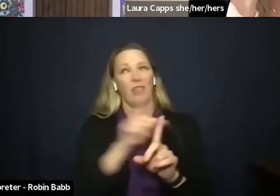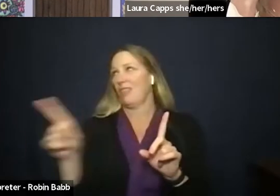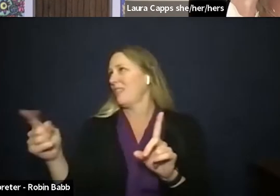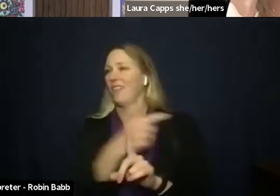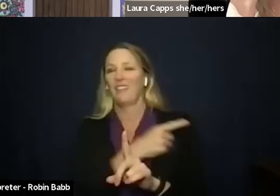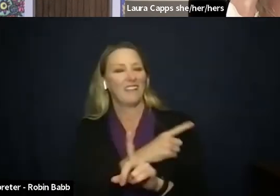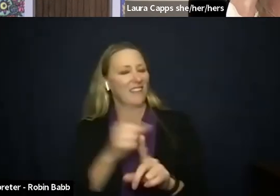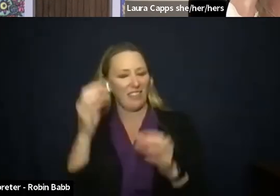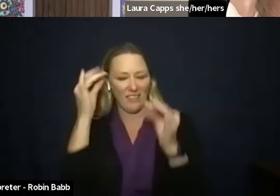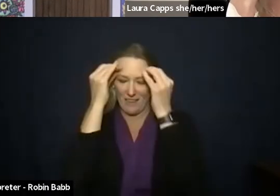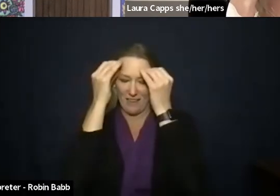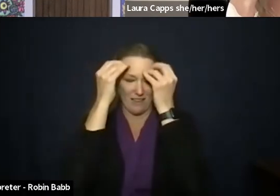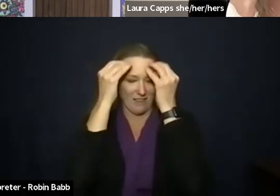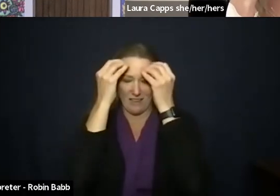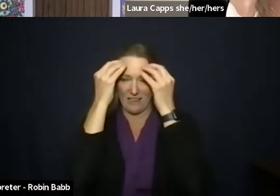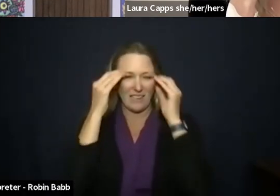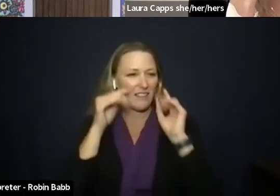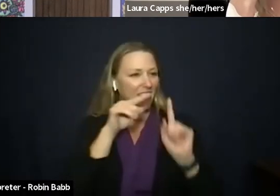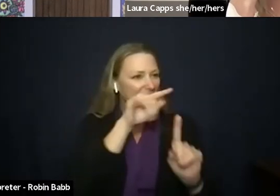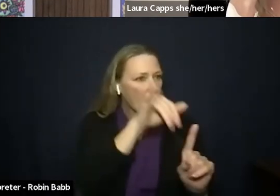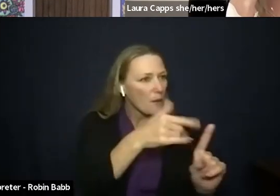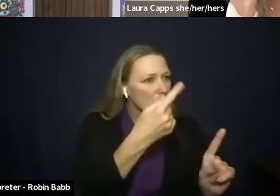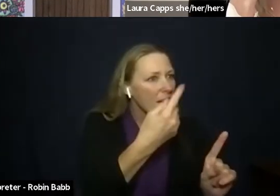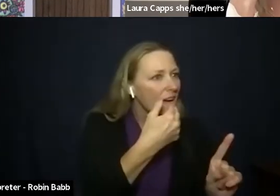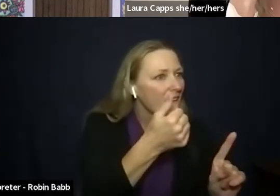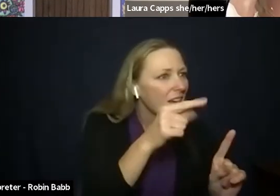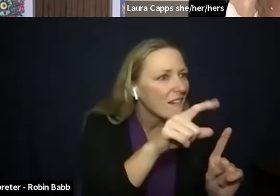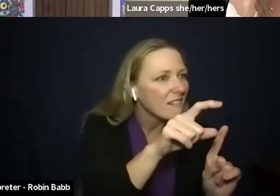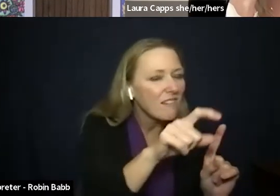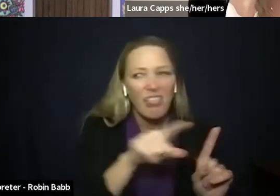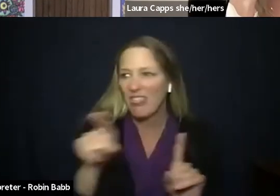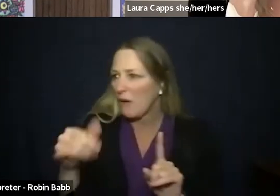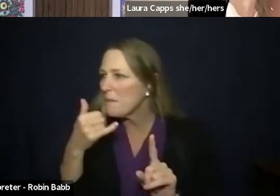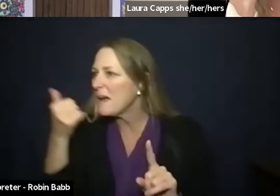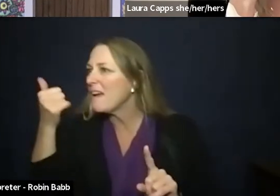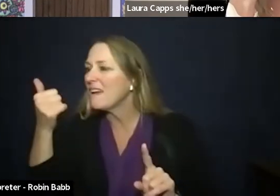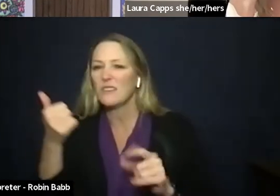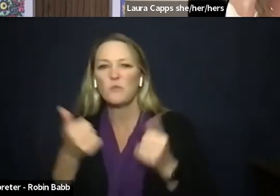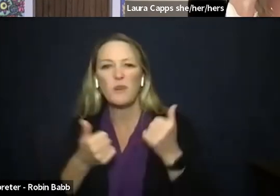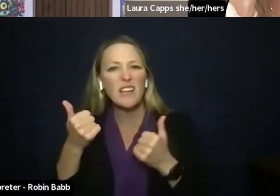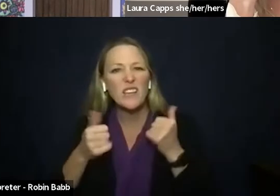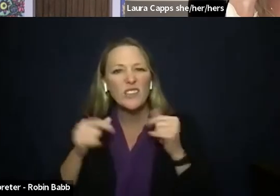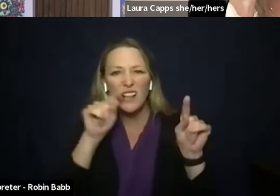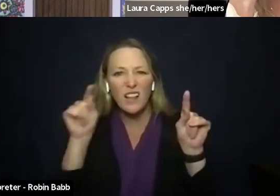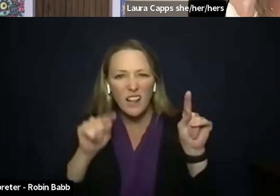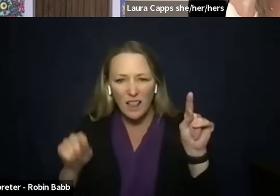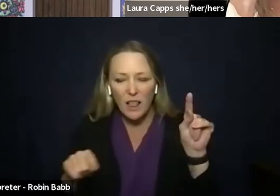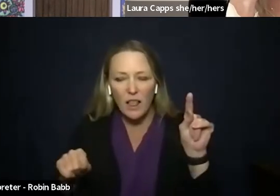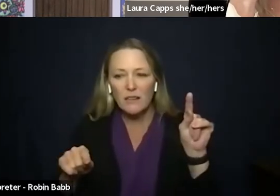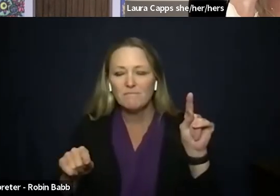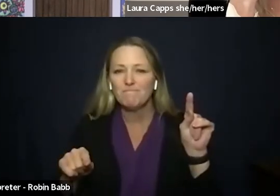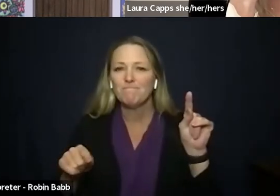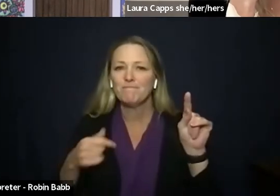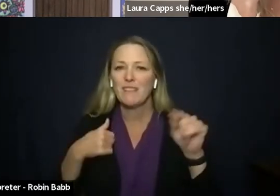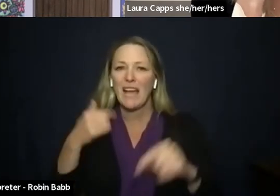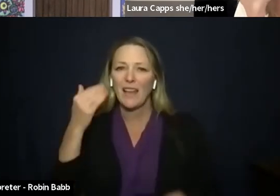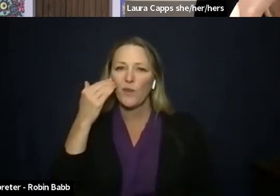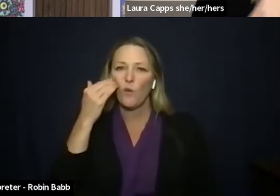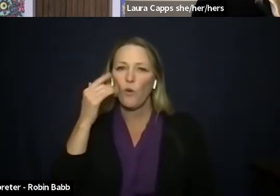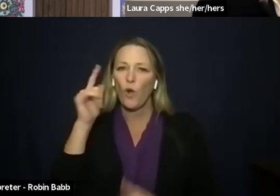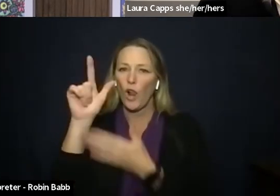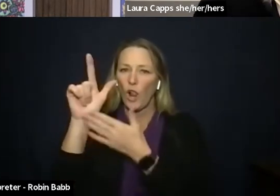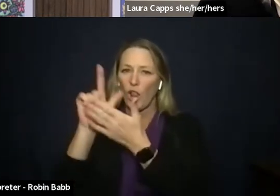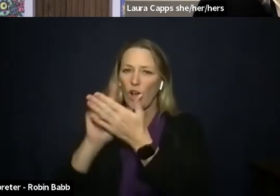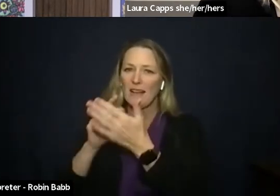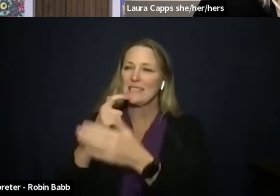this the best representation that we can do for our students i know the law says we